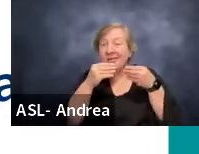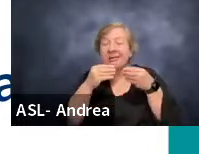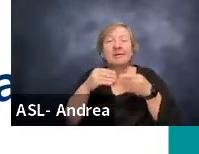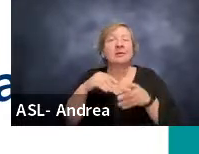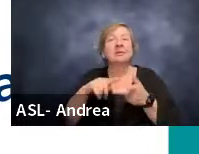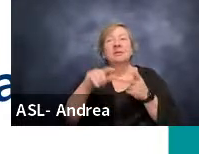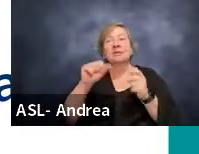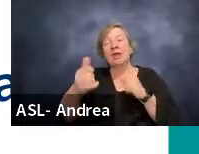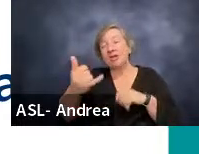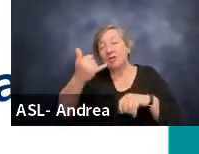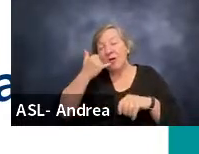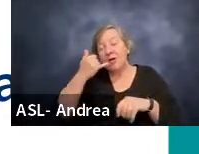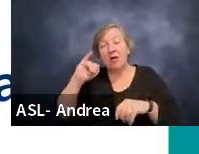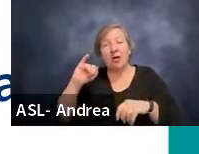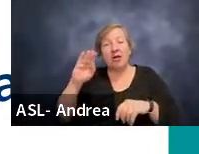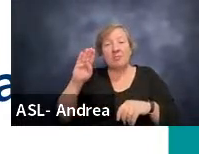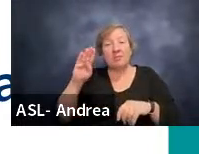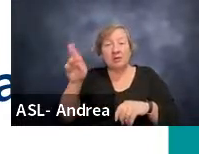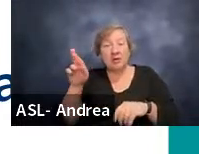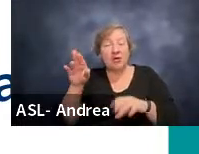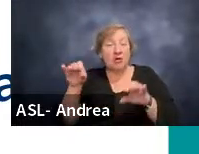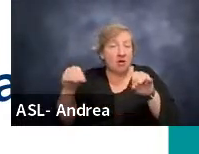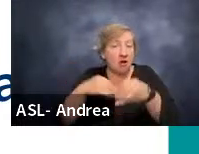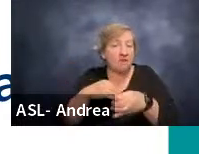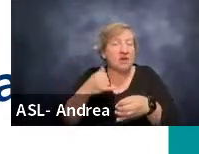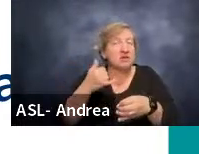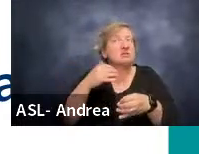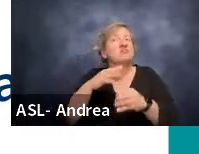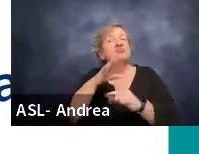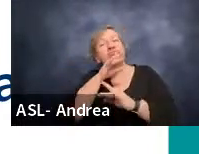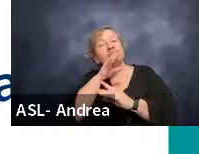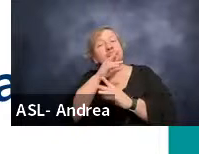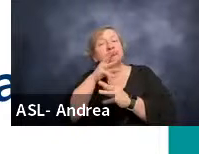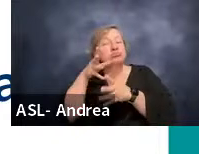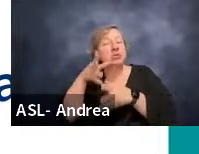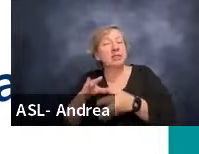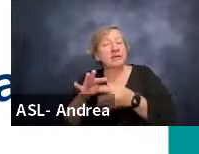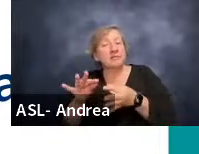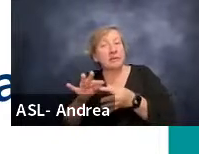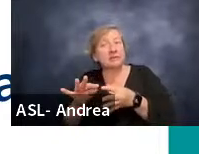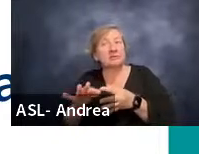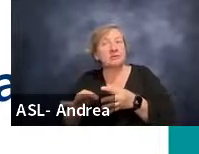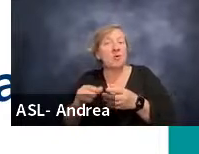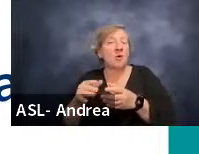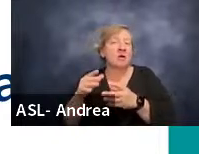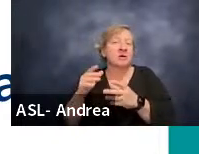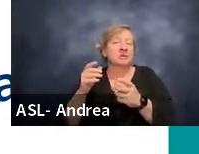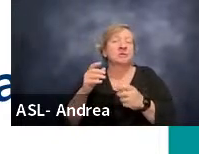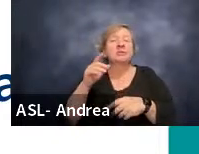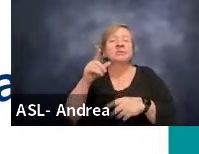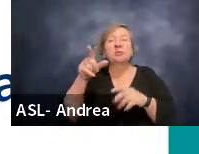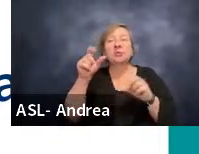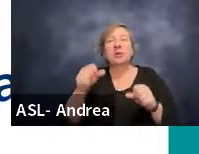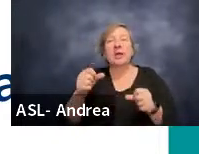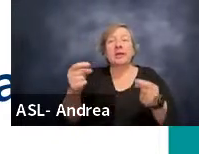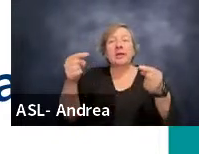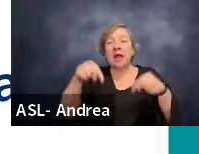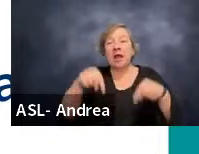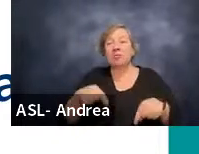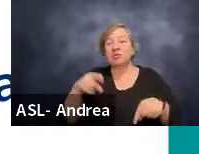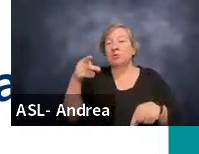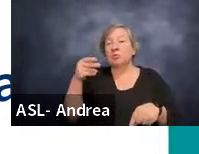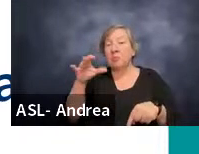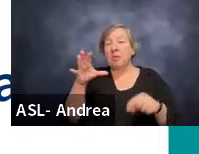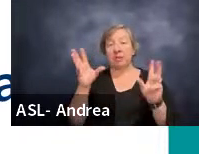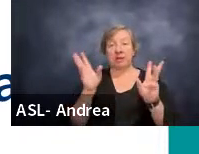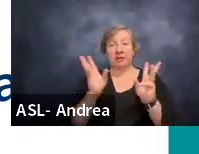our IBR office to leave a verbal comment. Or you can come to one of 2 public